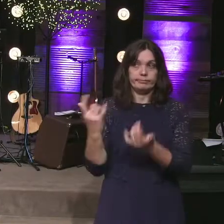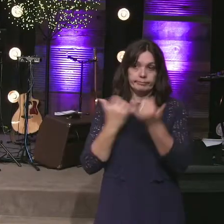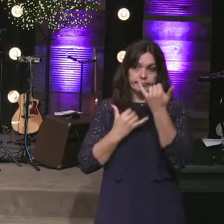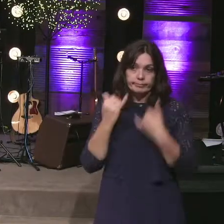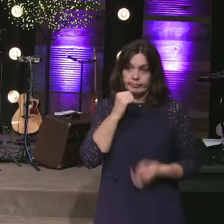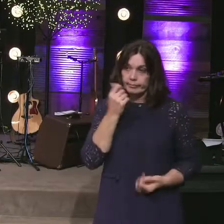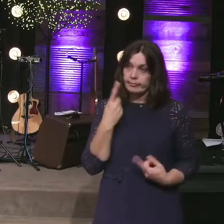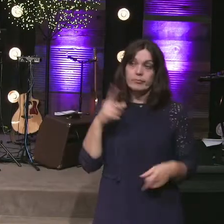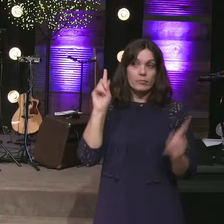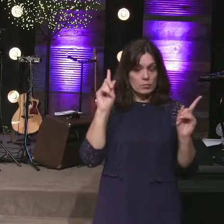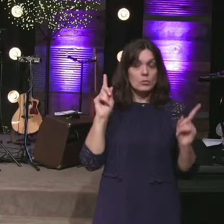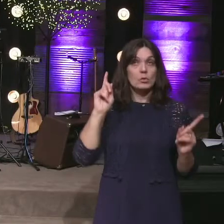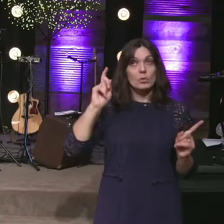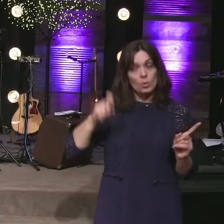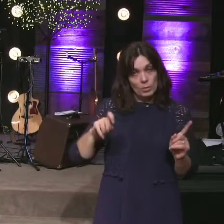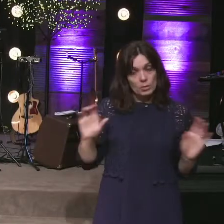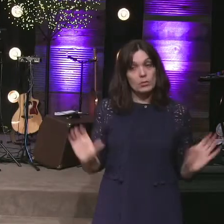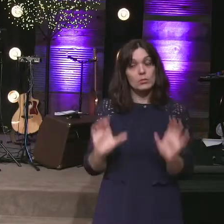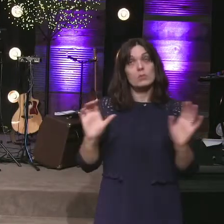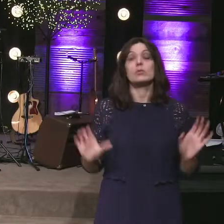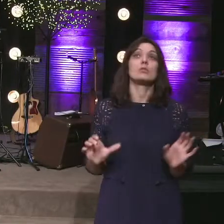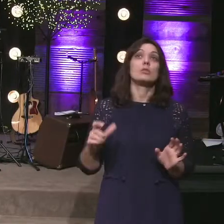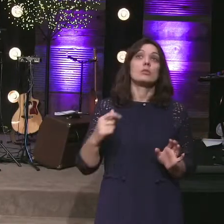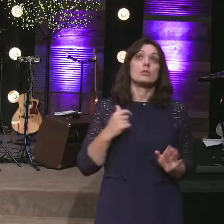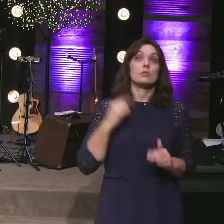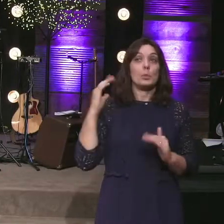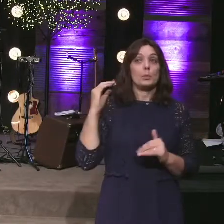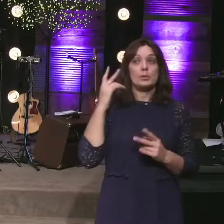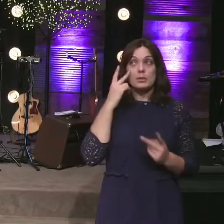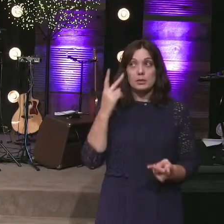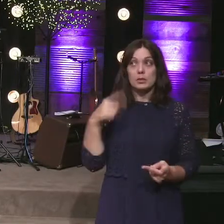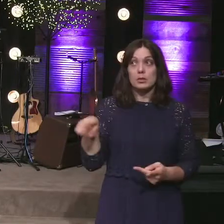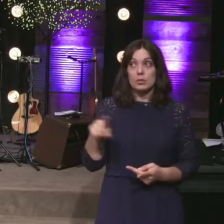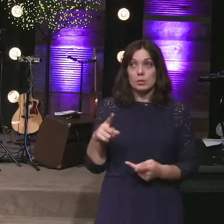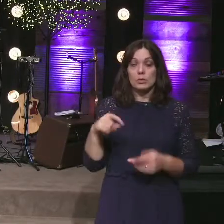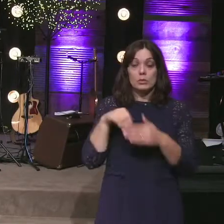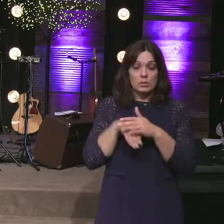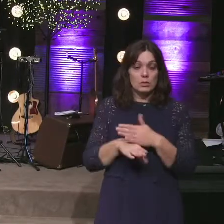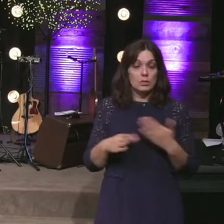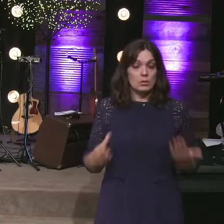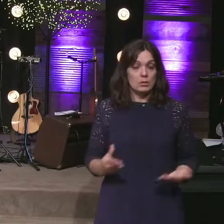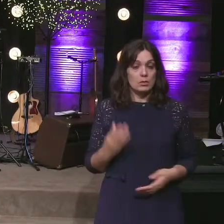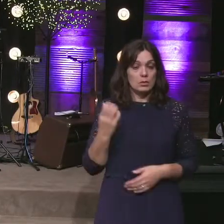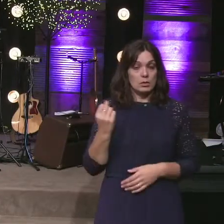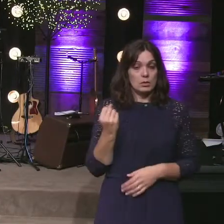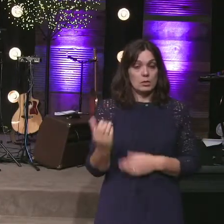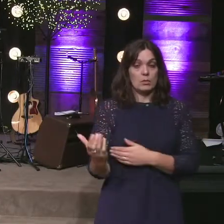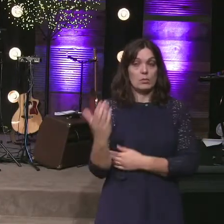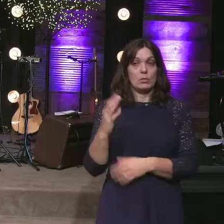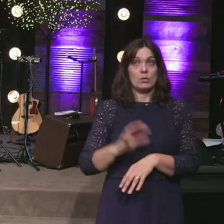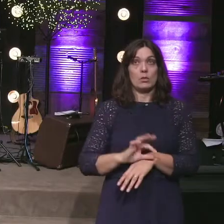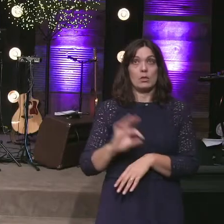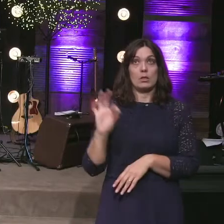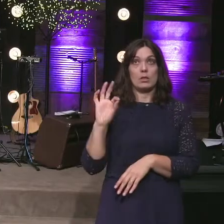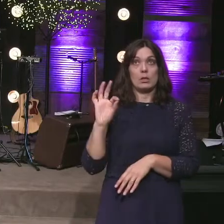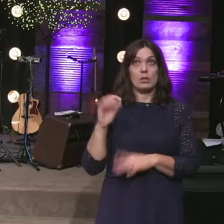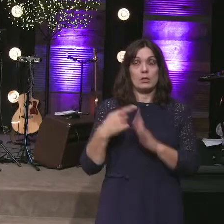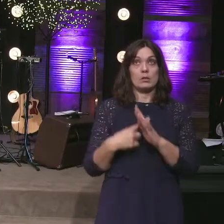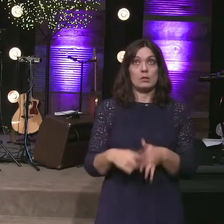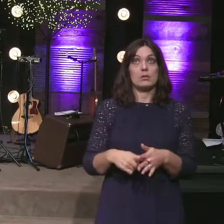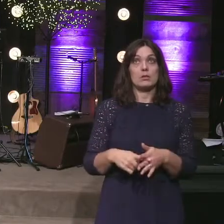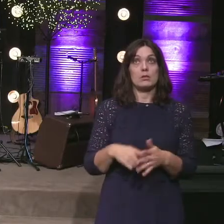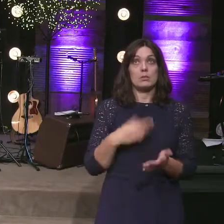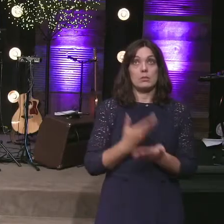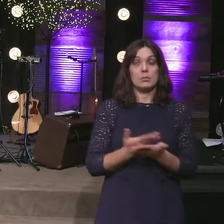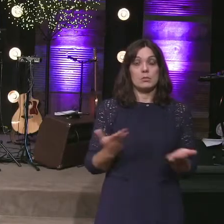We have to rise up. So I'm looking to see you. Come in this door Saturday morning, 9 a.m. it starts. Be here at